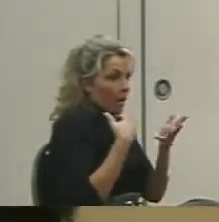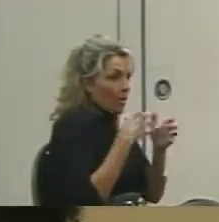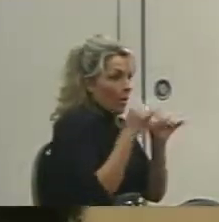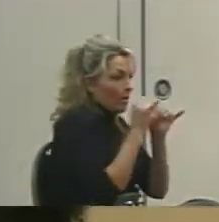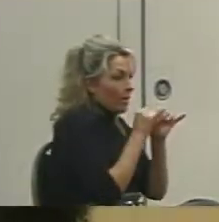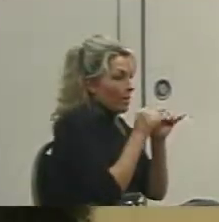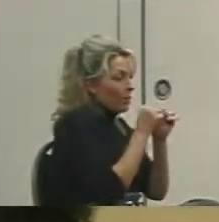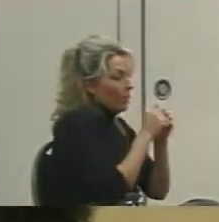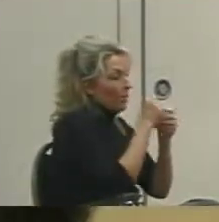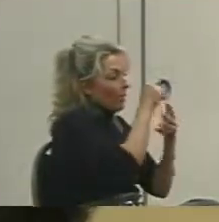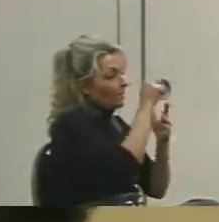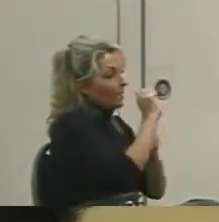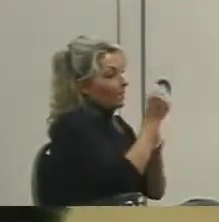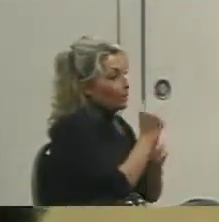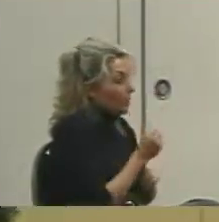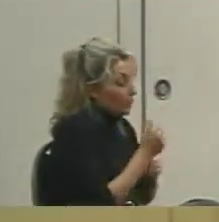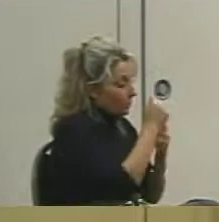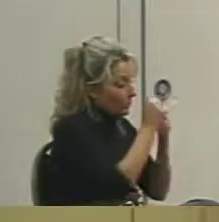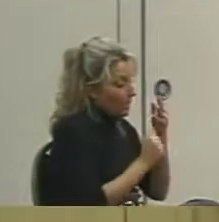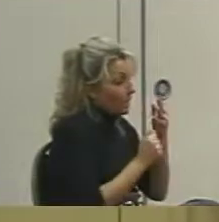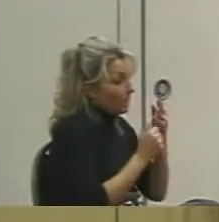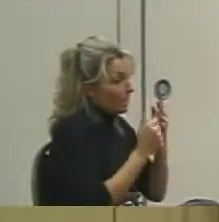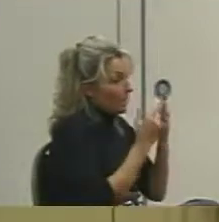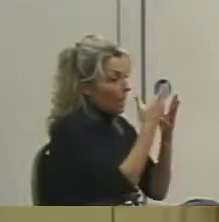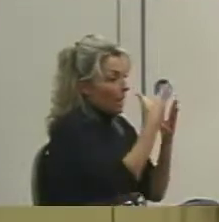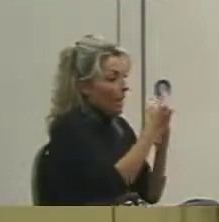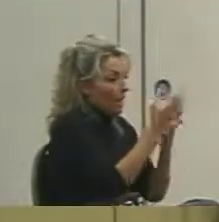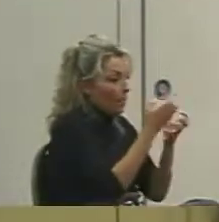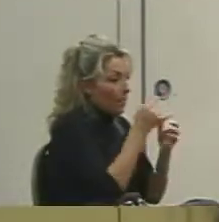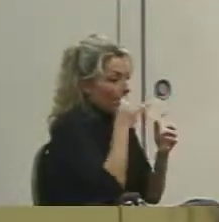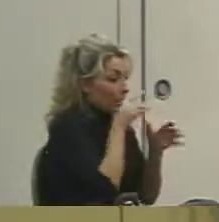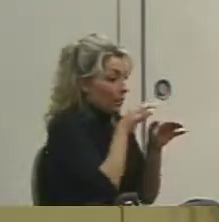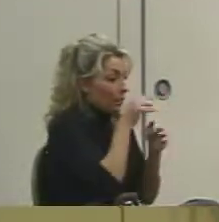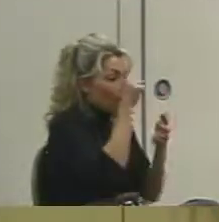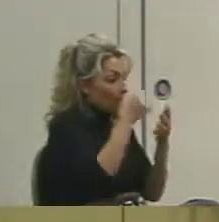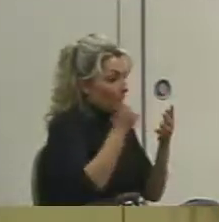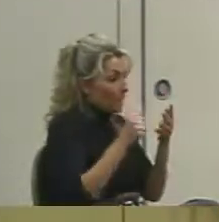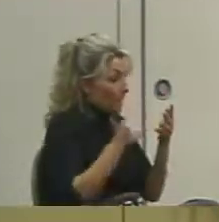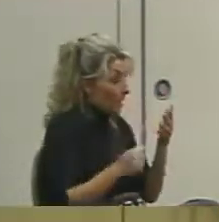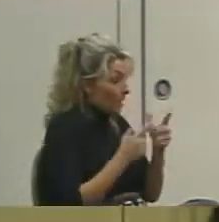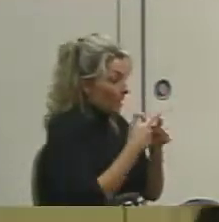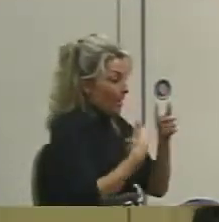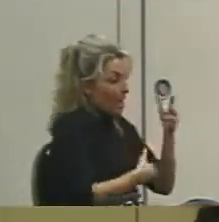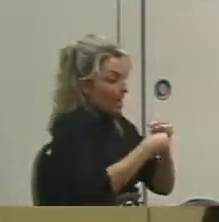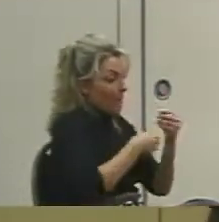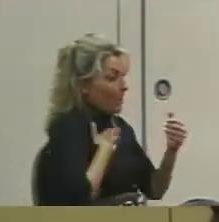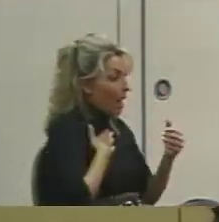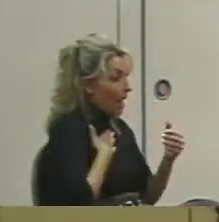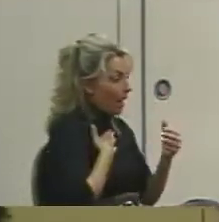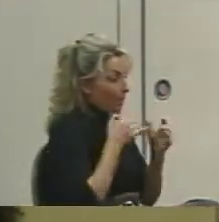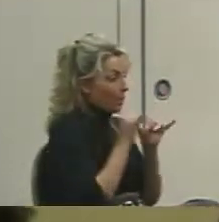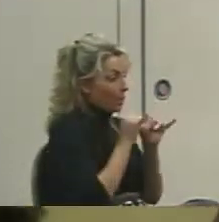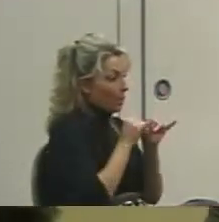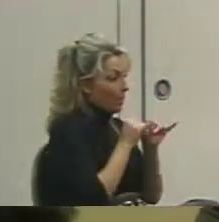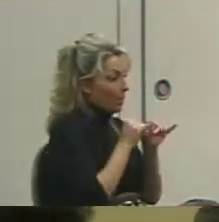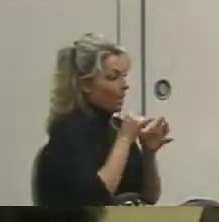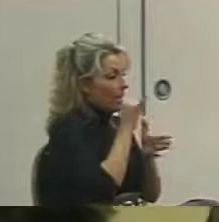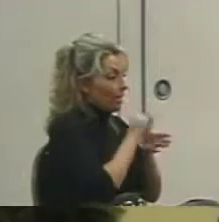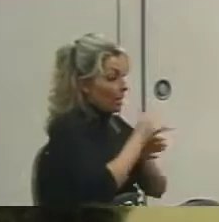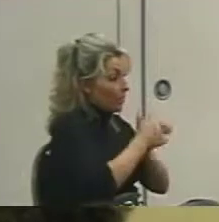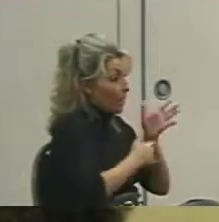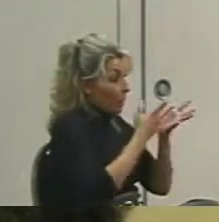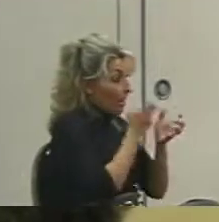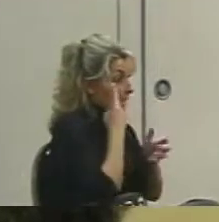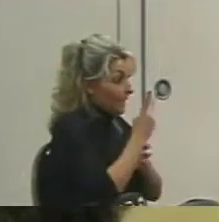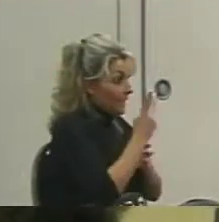these circumstances. And I want the kid to do this. And then I put in my measurement thing. And here's how much I want to see. That's the way to